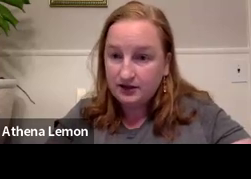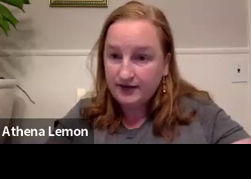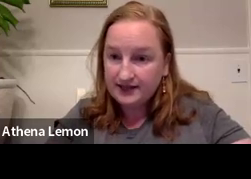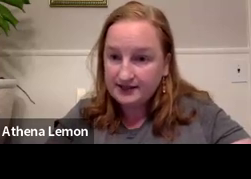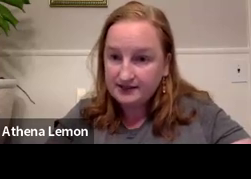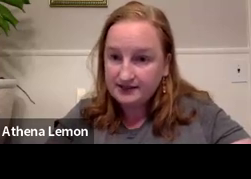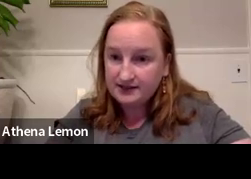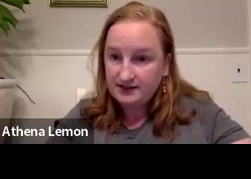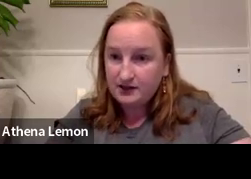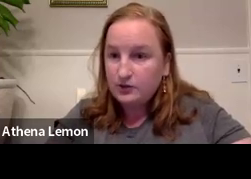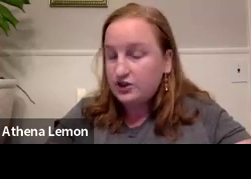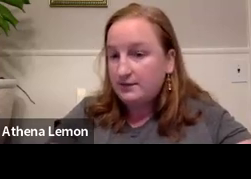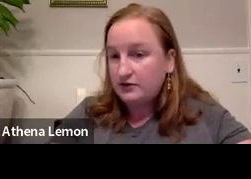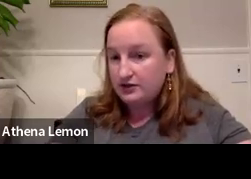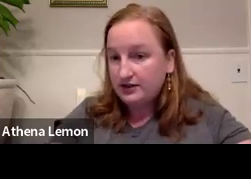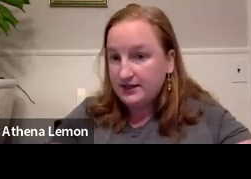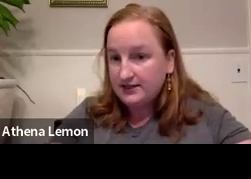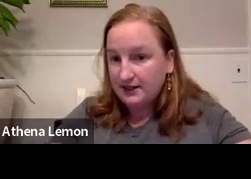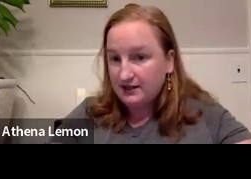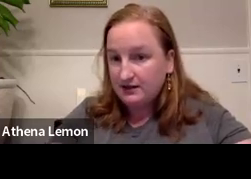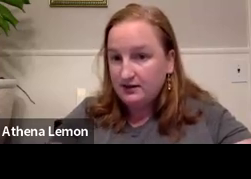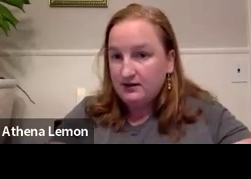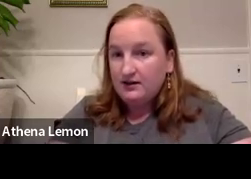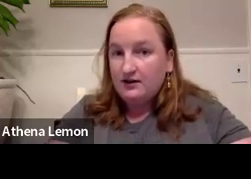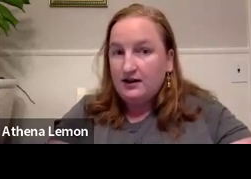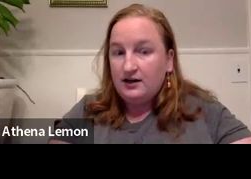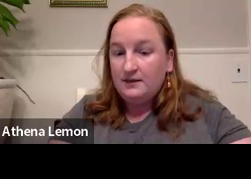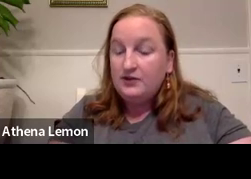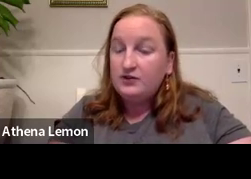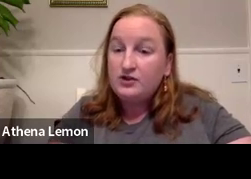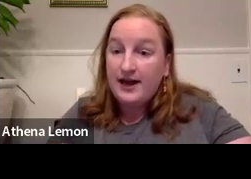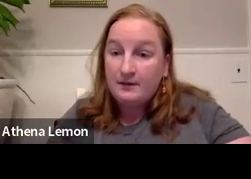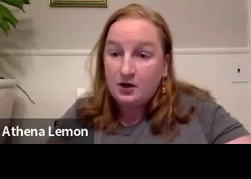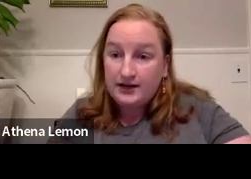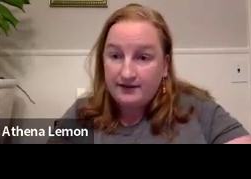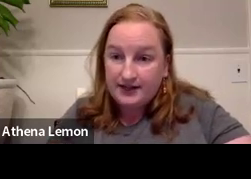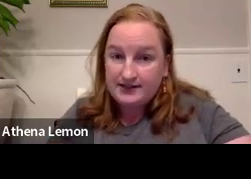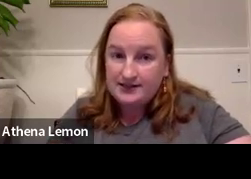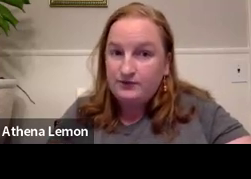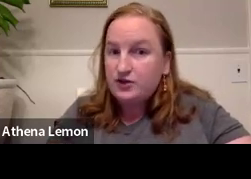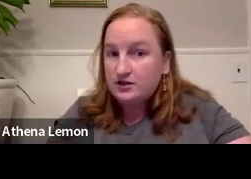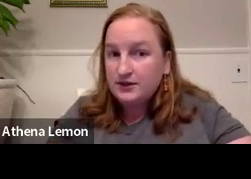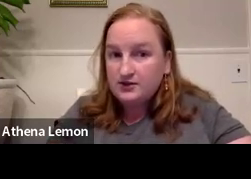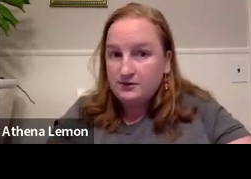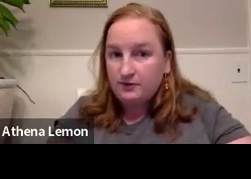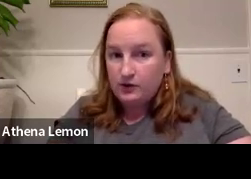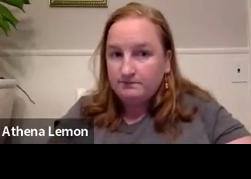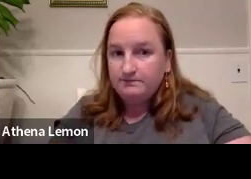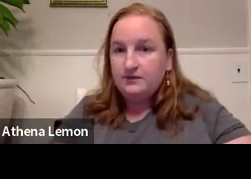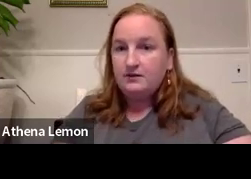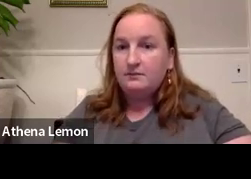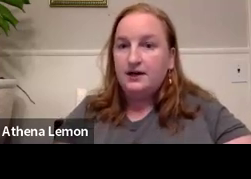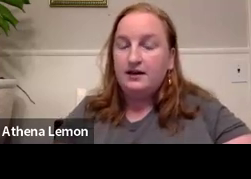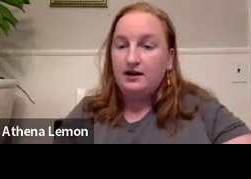and Moderna vaccines, which came out during the pandemic. And those are the mRNA vaccines. And we've talked about those